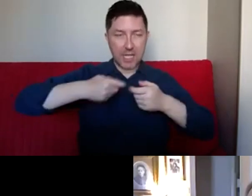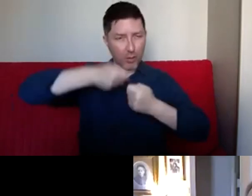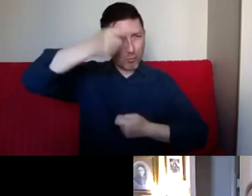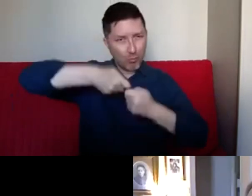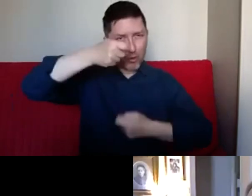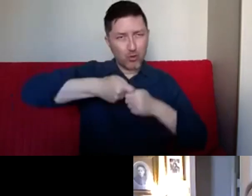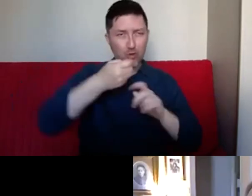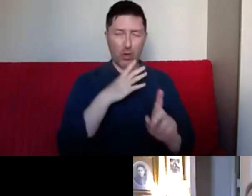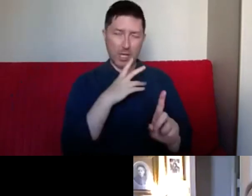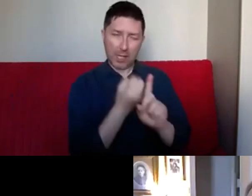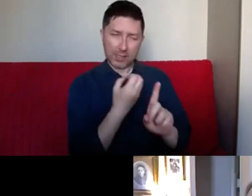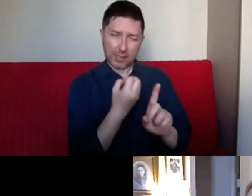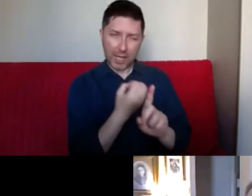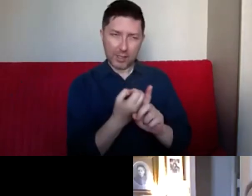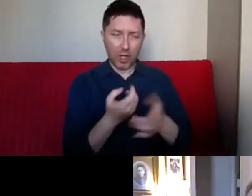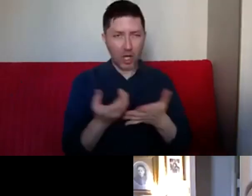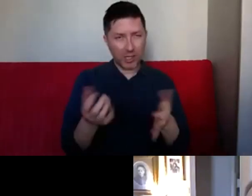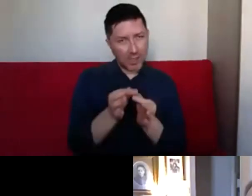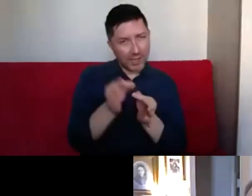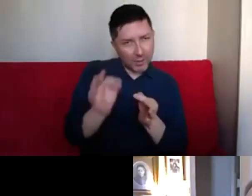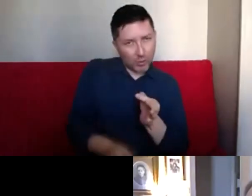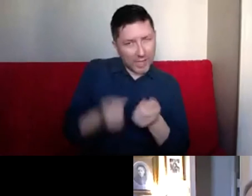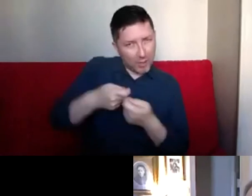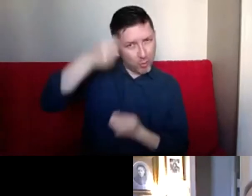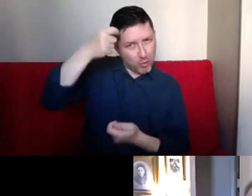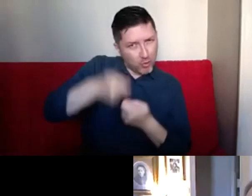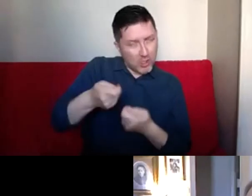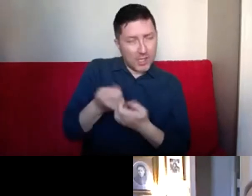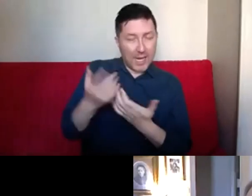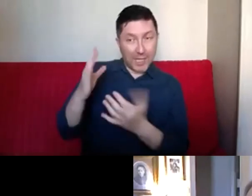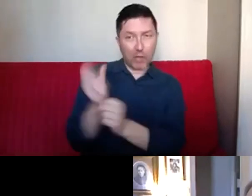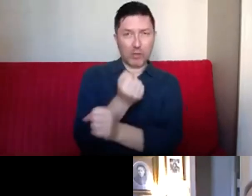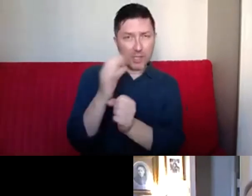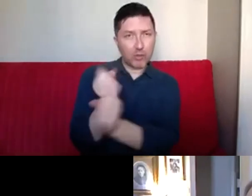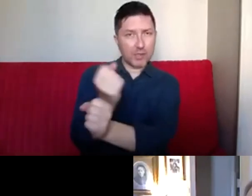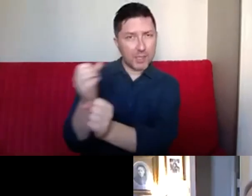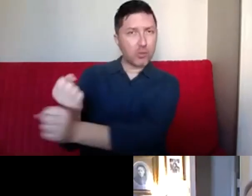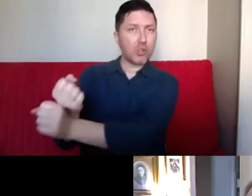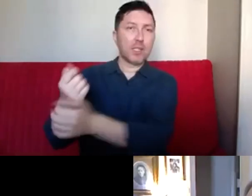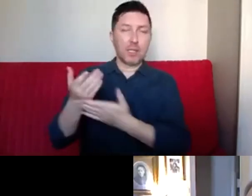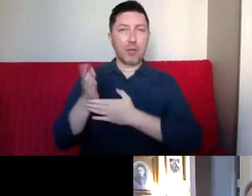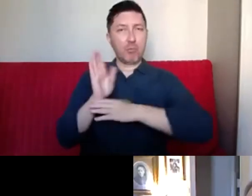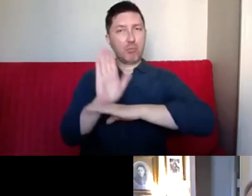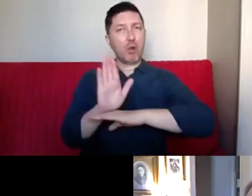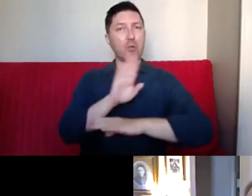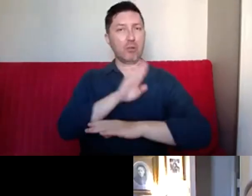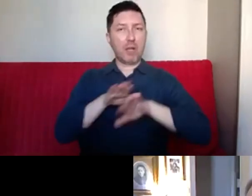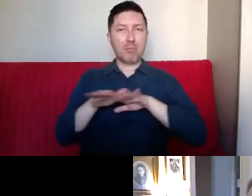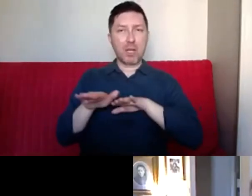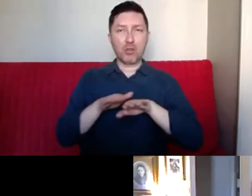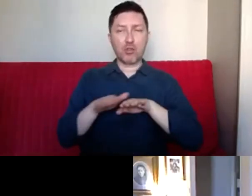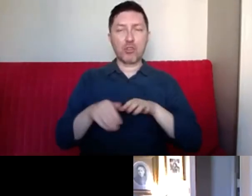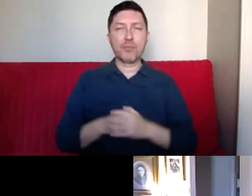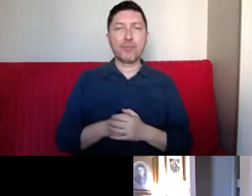tell stories, because evidence is the one thing, and the other thing is talking with politicians, talking with civil